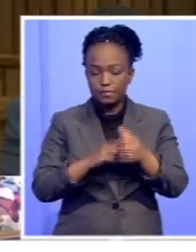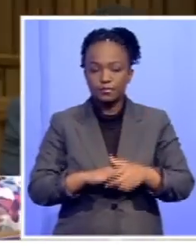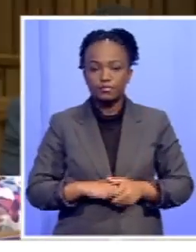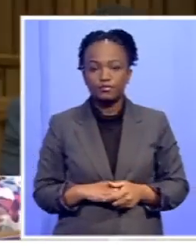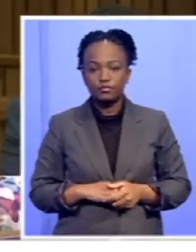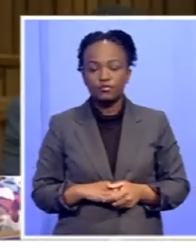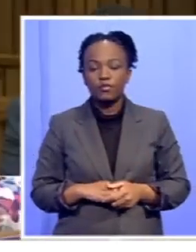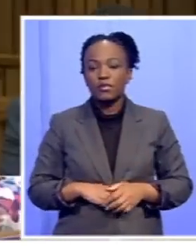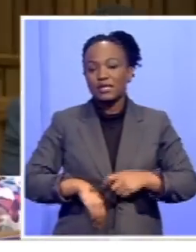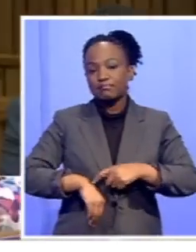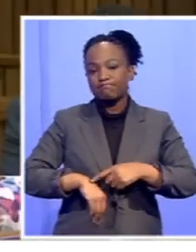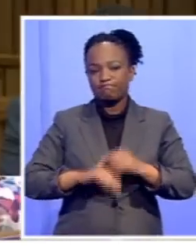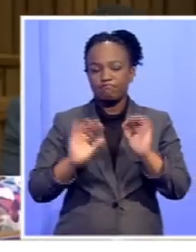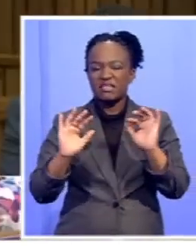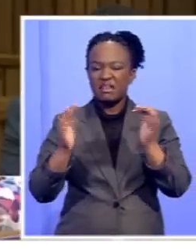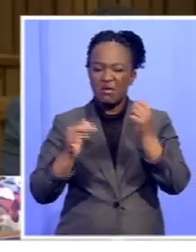at 10 o'clock.